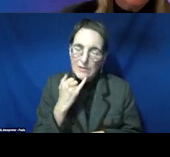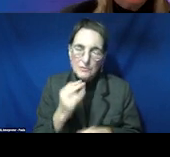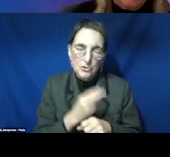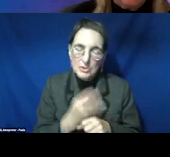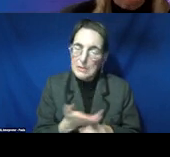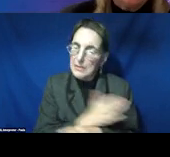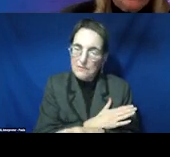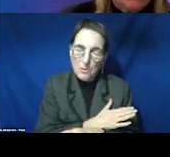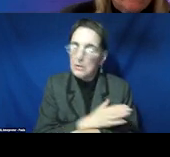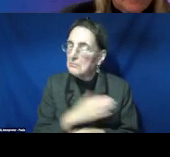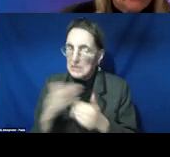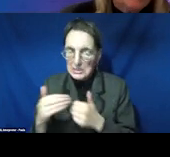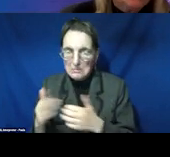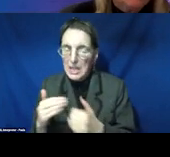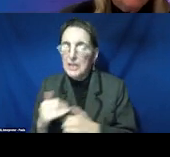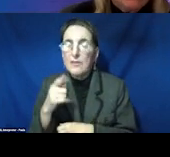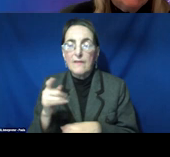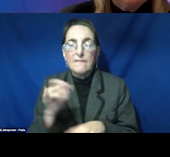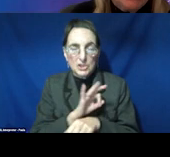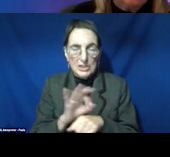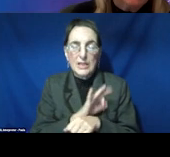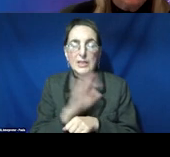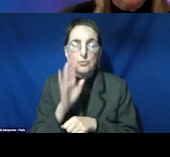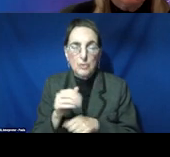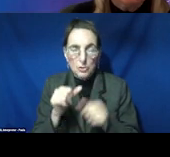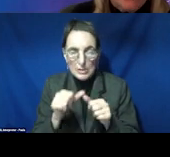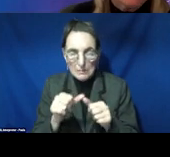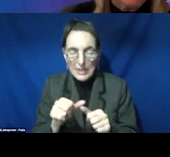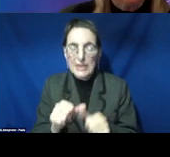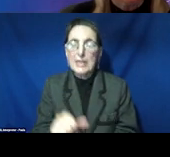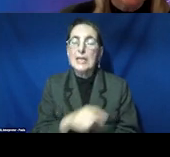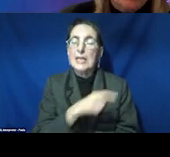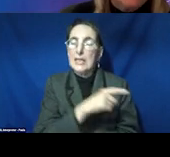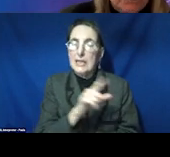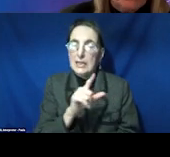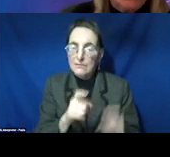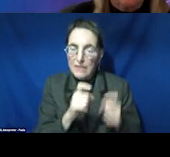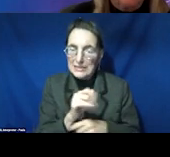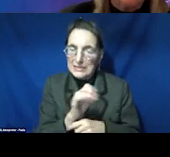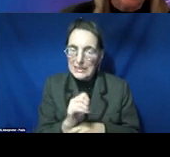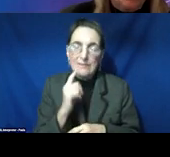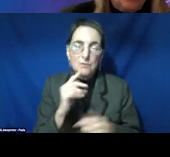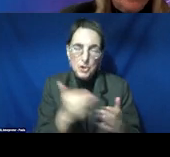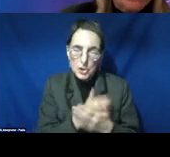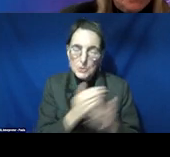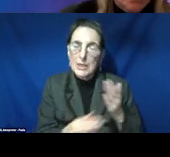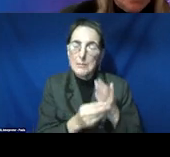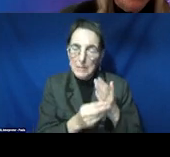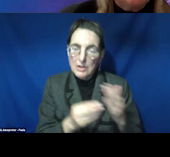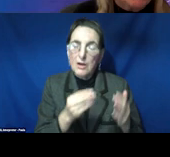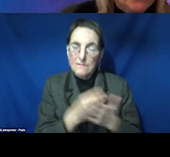will remain available in parallel in Fastlane for new supplemental funding